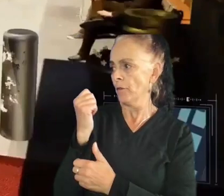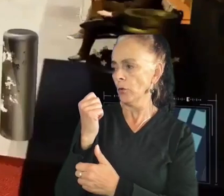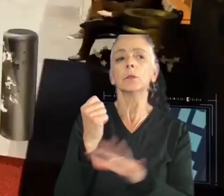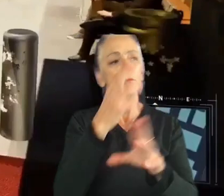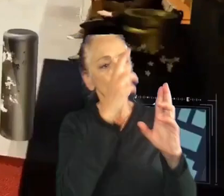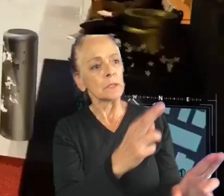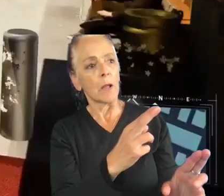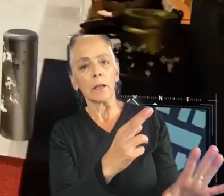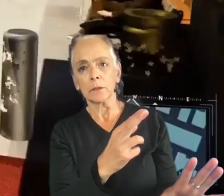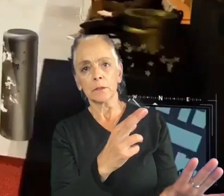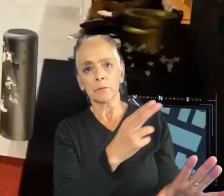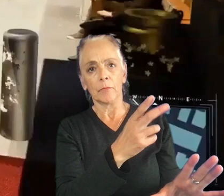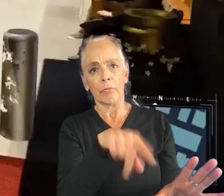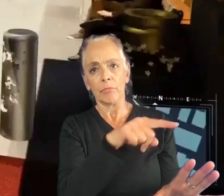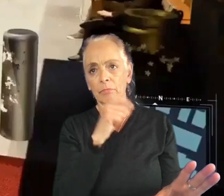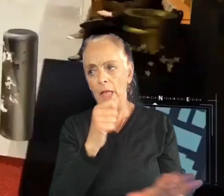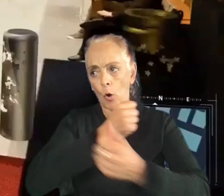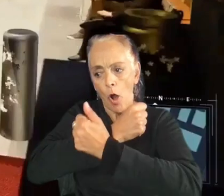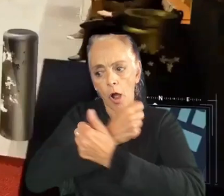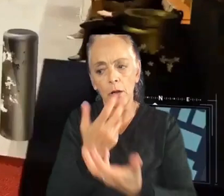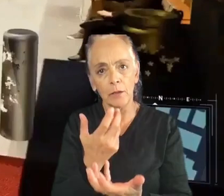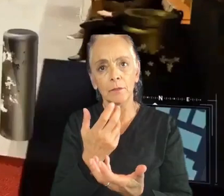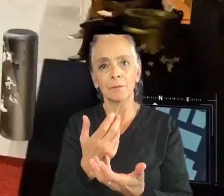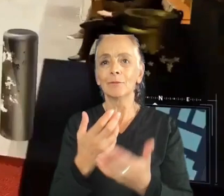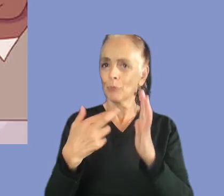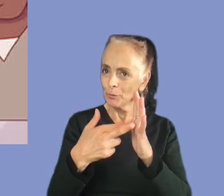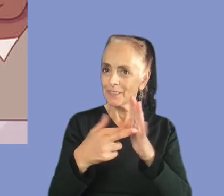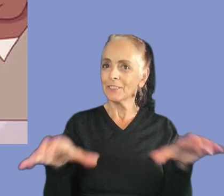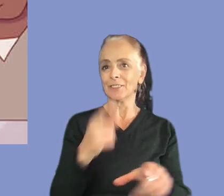their choice. It's beautiful. It's representation done right.